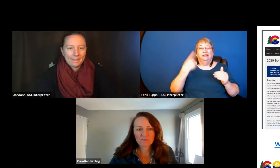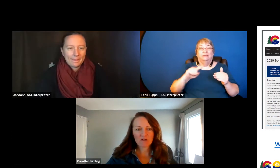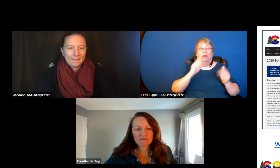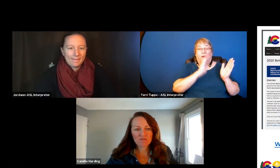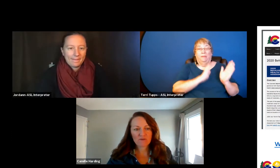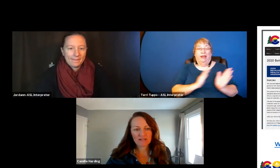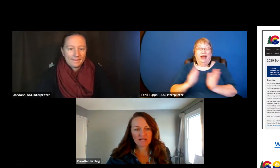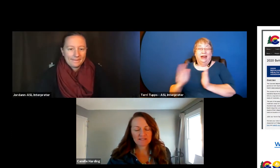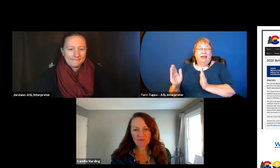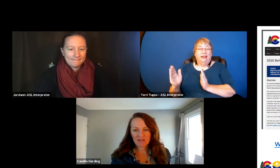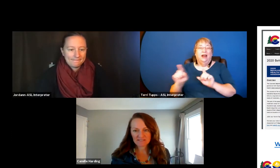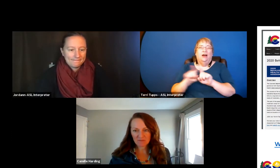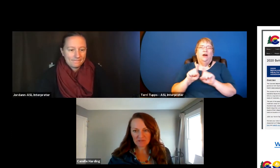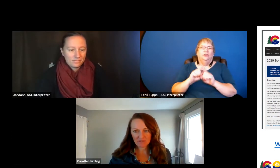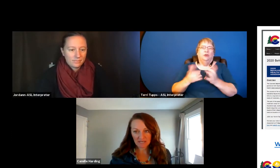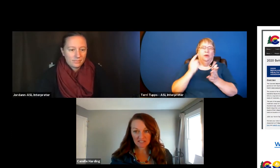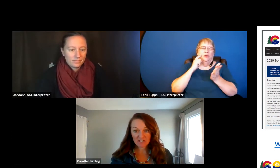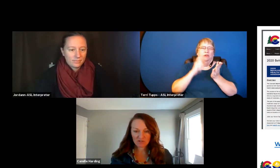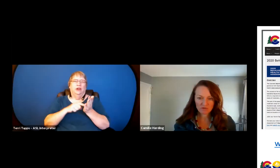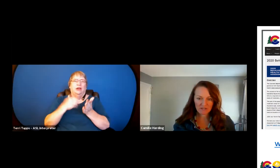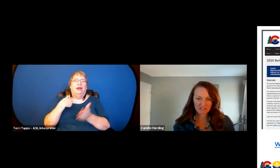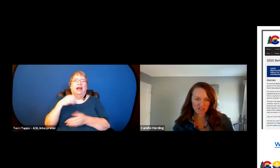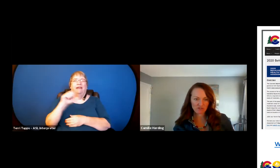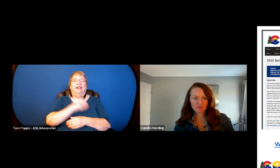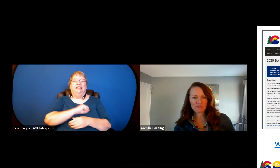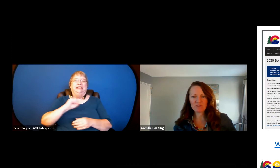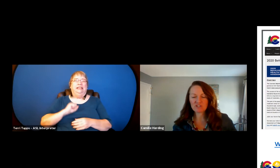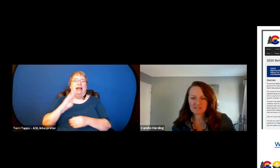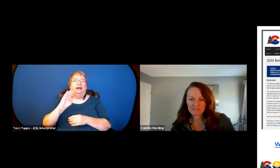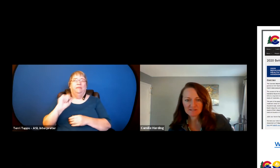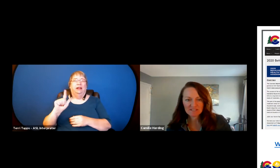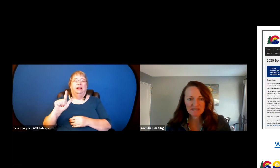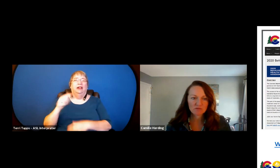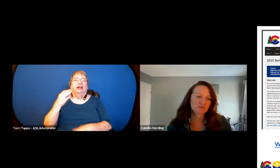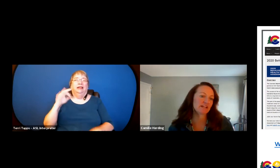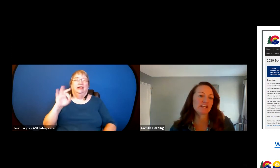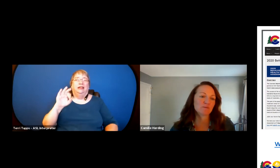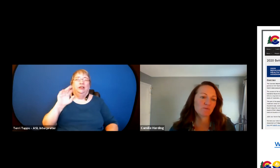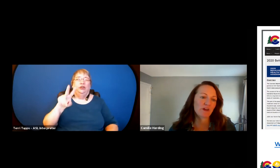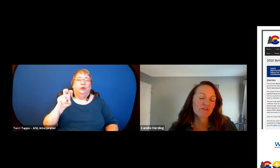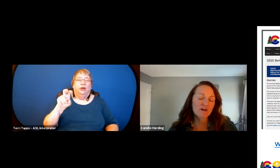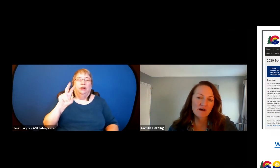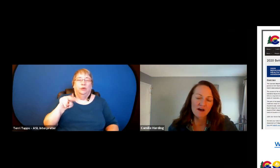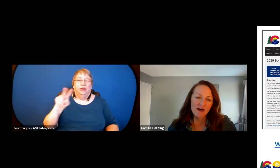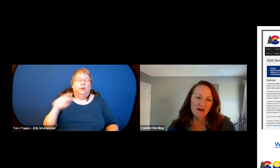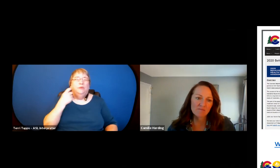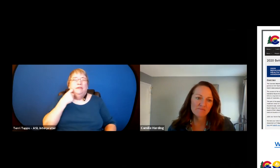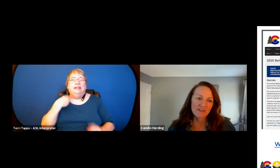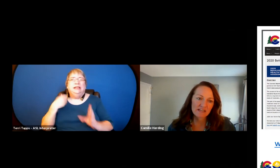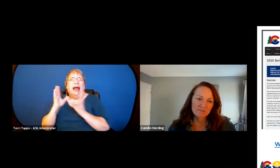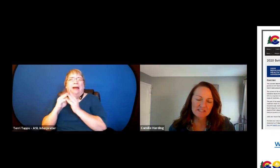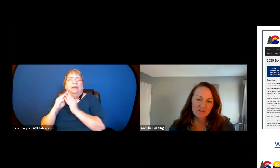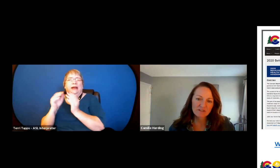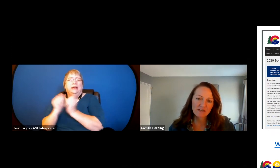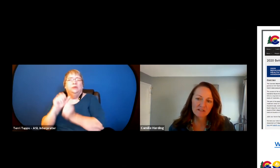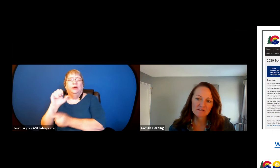I just want to also recognize that we have Senate Bill 19222 that we just did some stakeholder engagement with,